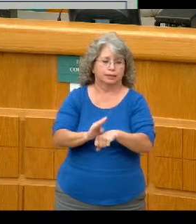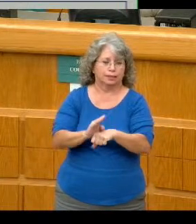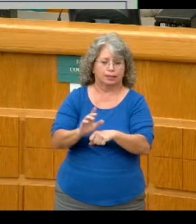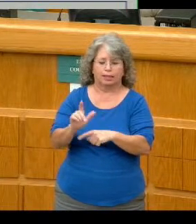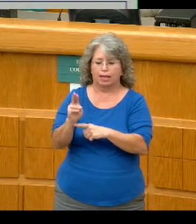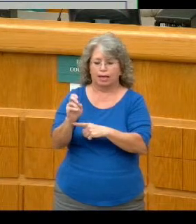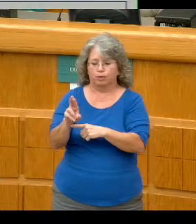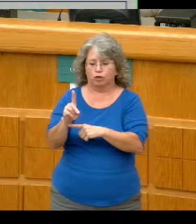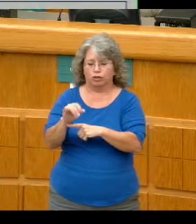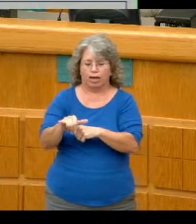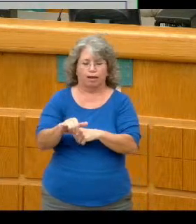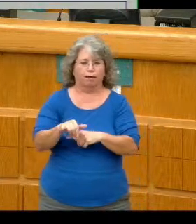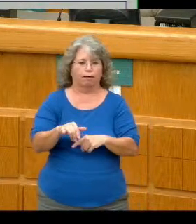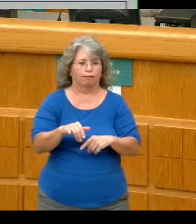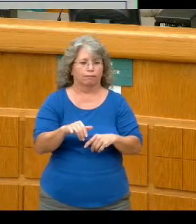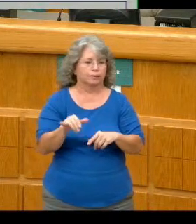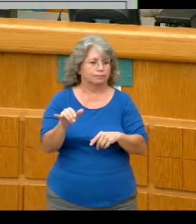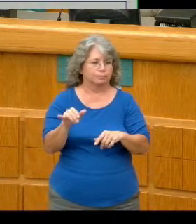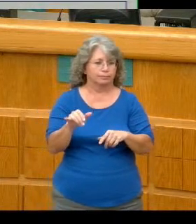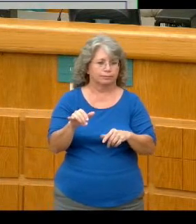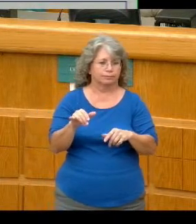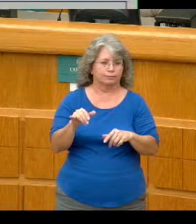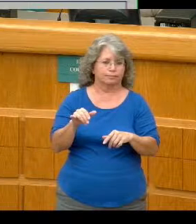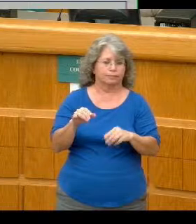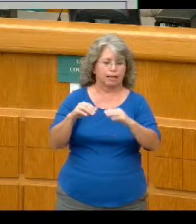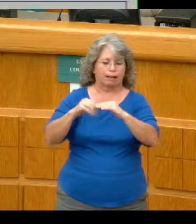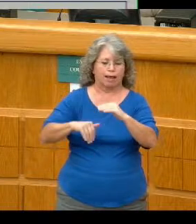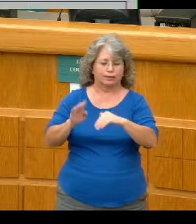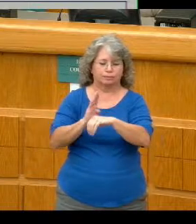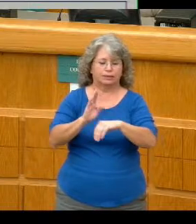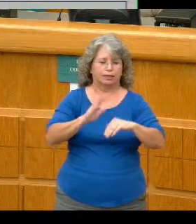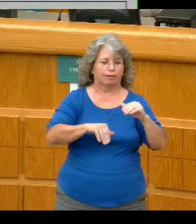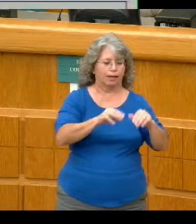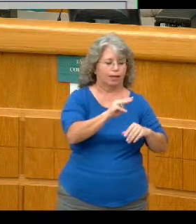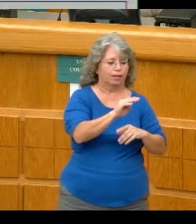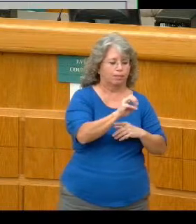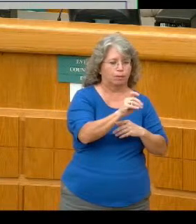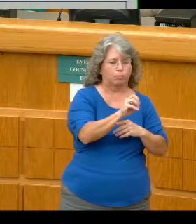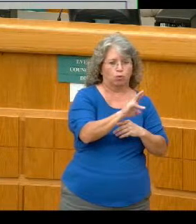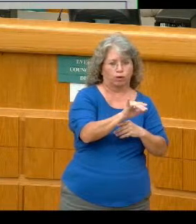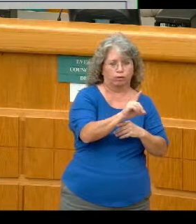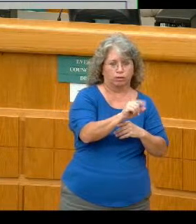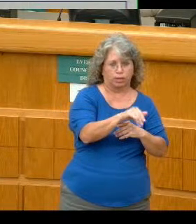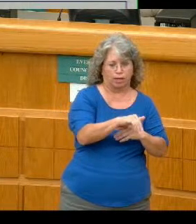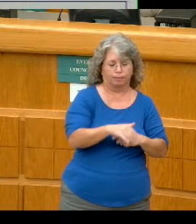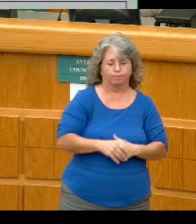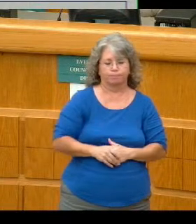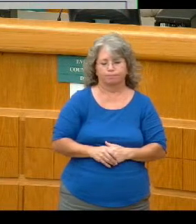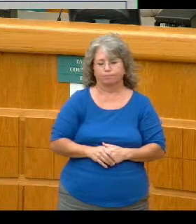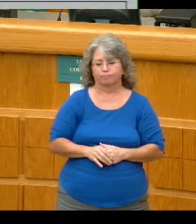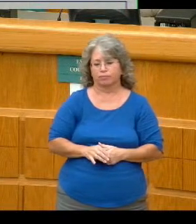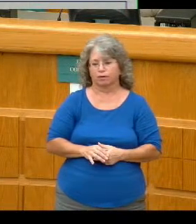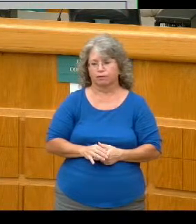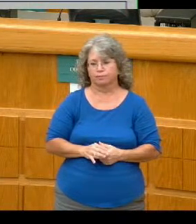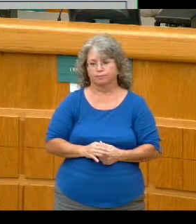Memorial Day, which kind of marks the beginning of when this present outbreak started.